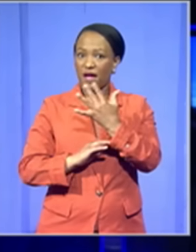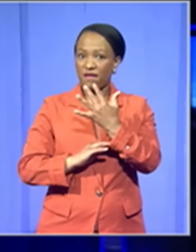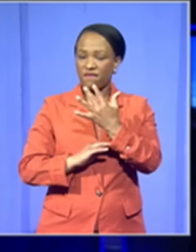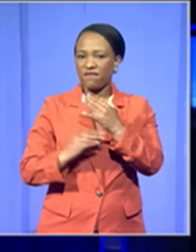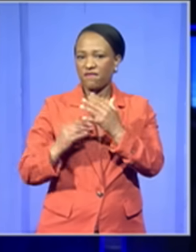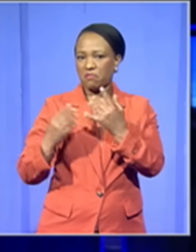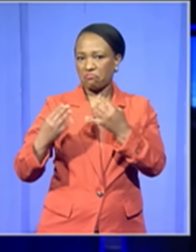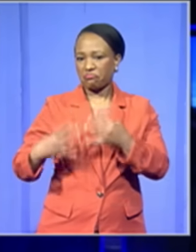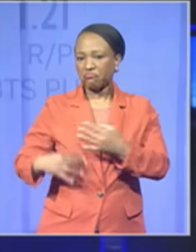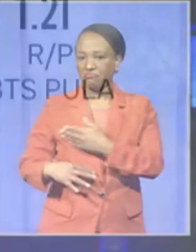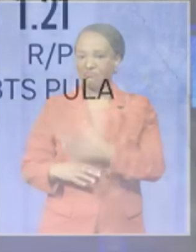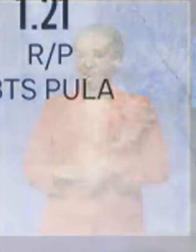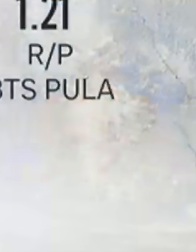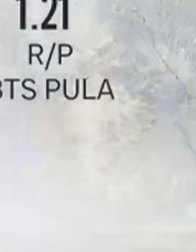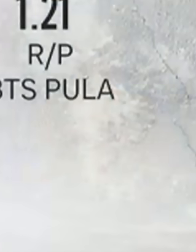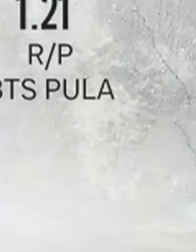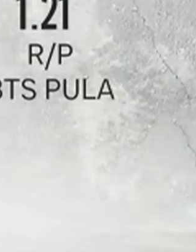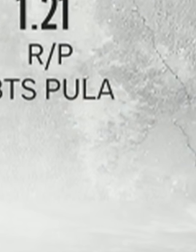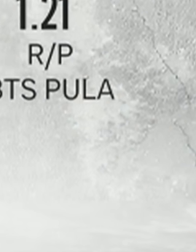bohlano.